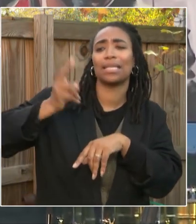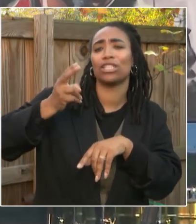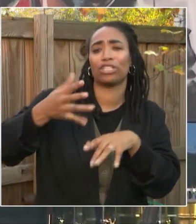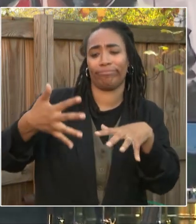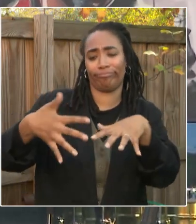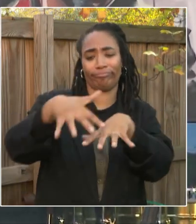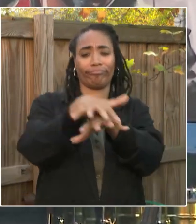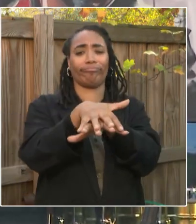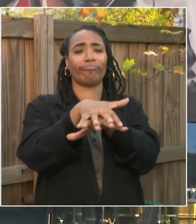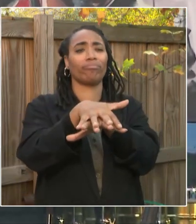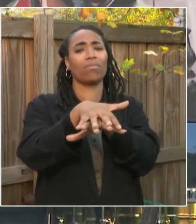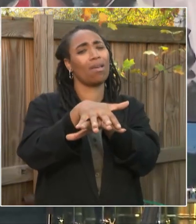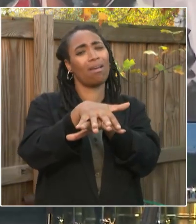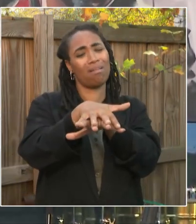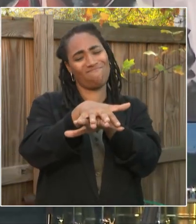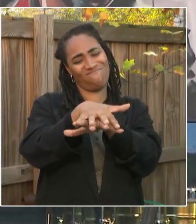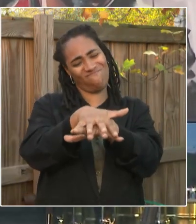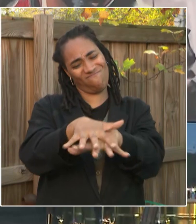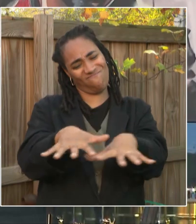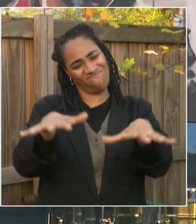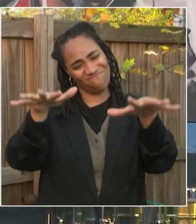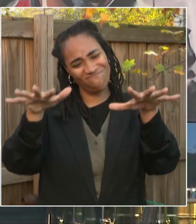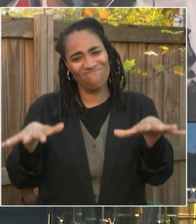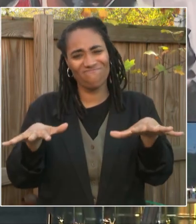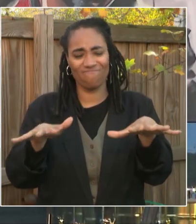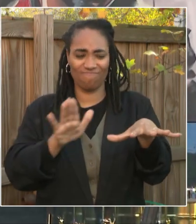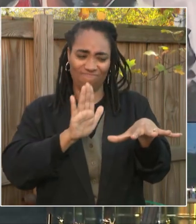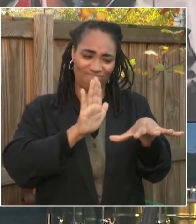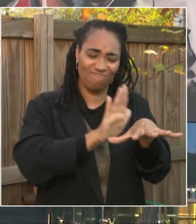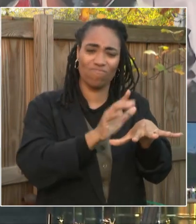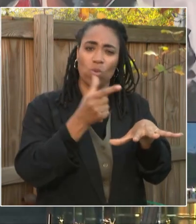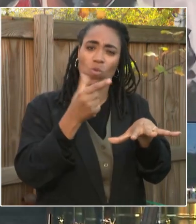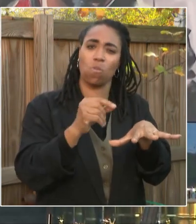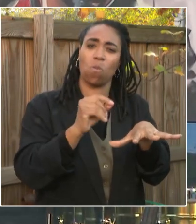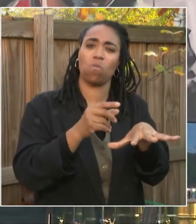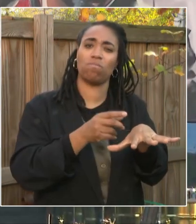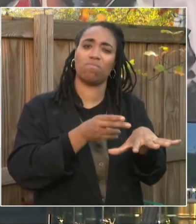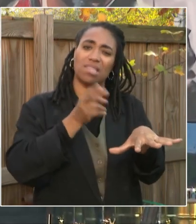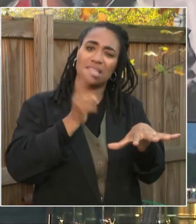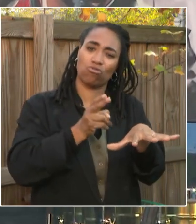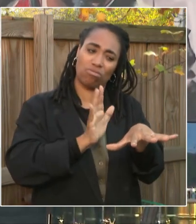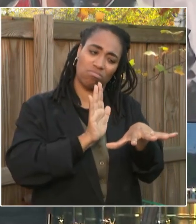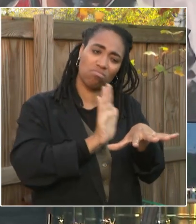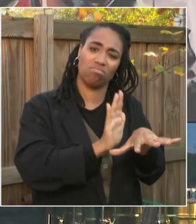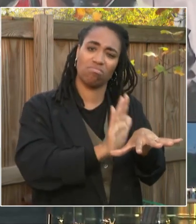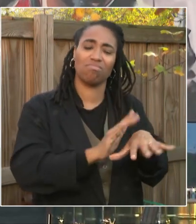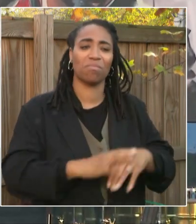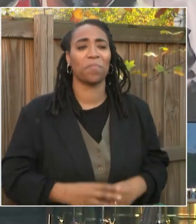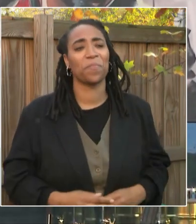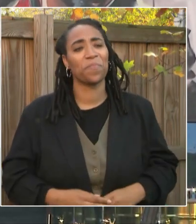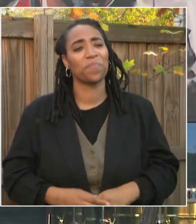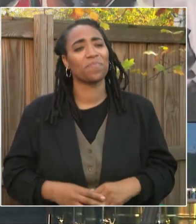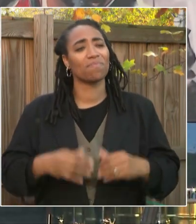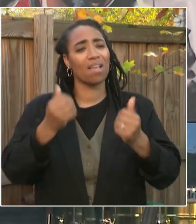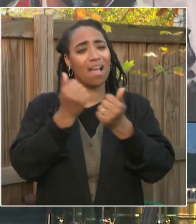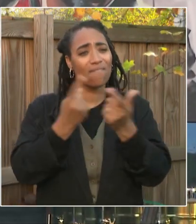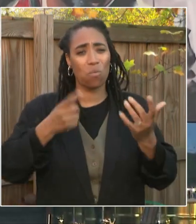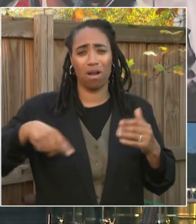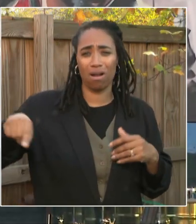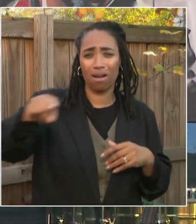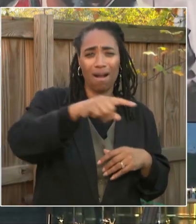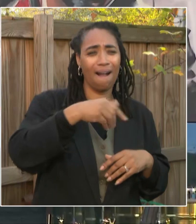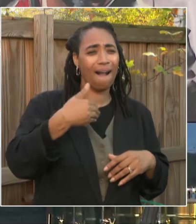So it's like a doorknob. Everybody gets a turn. But don't forget the forefathers. Shout out to R.E.,